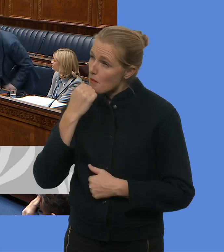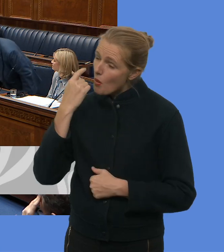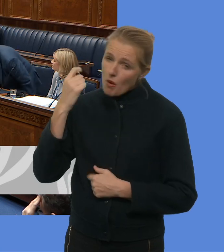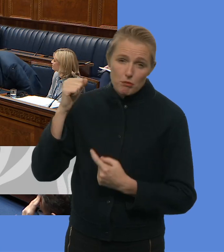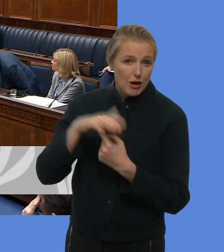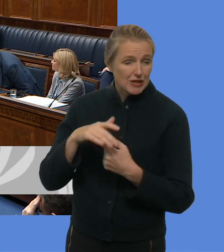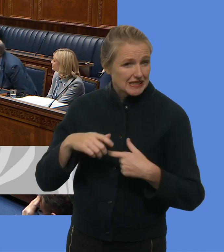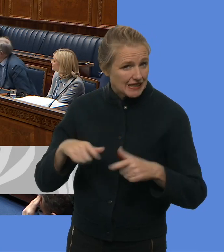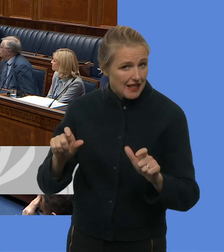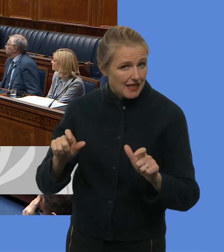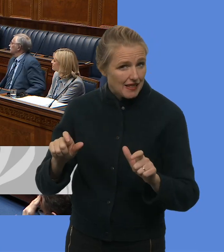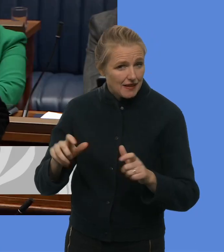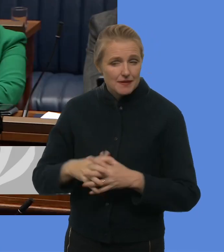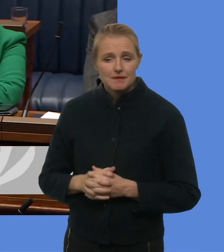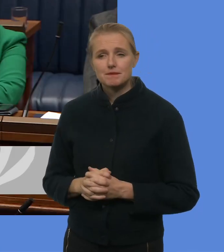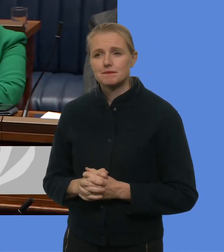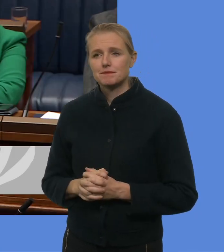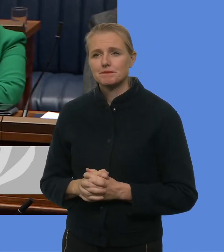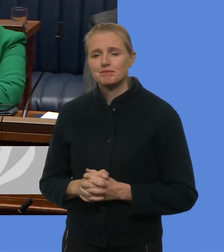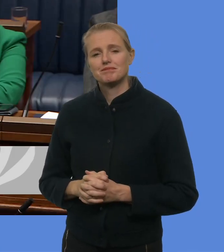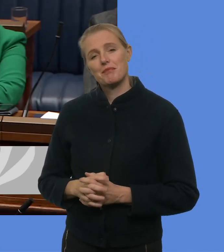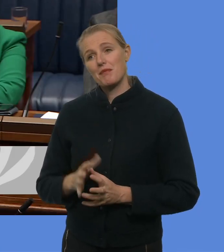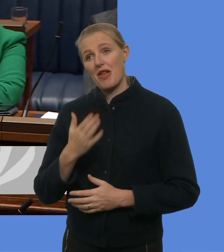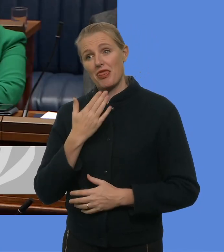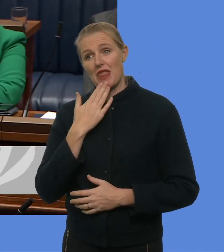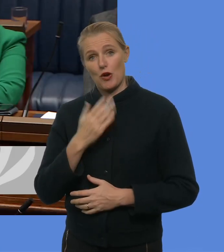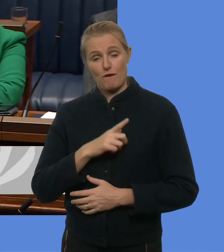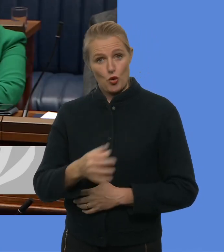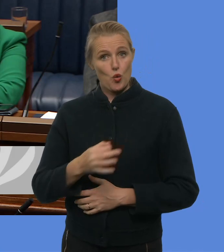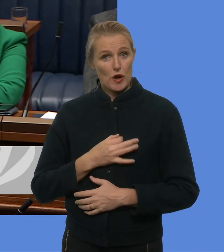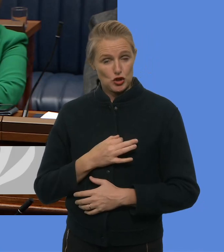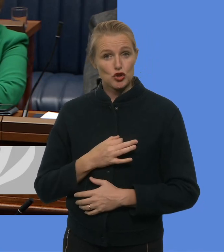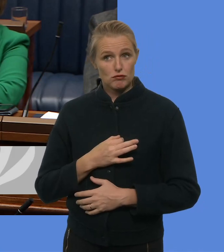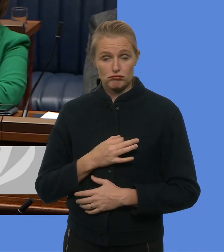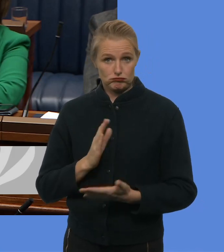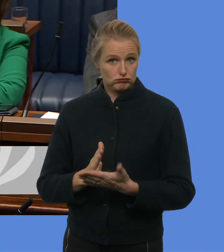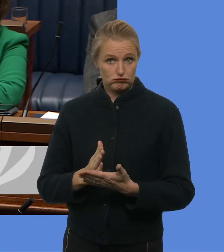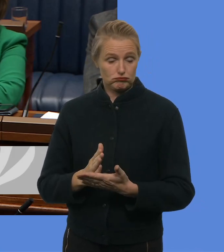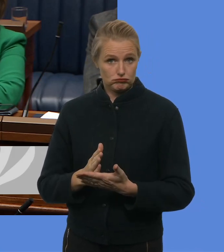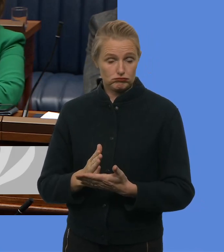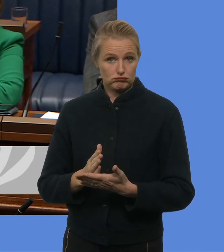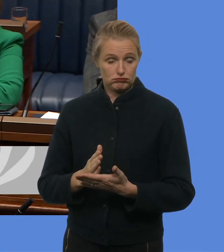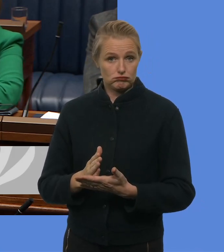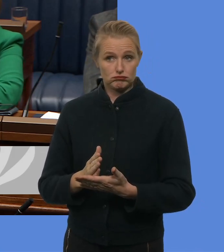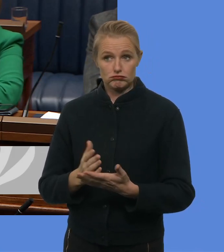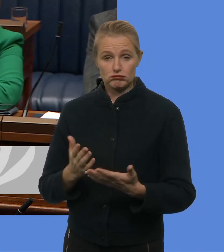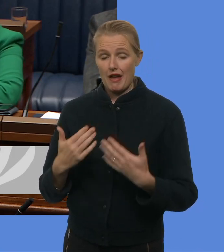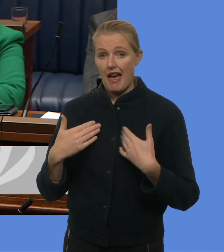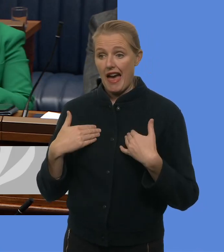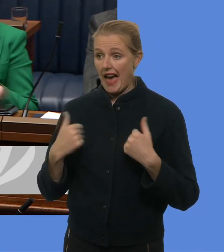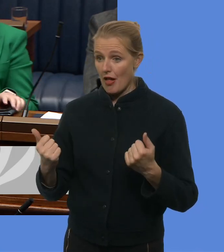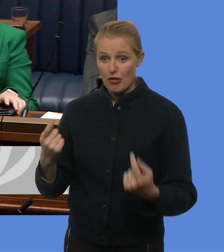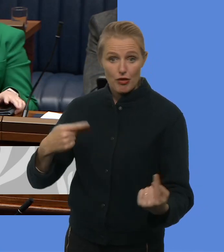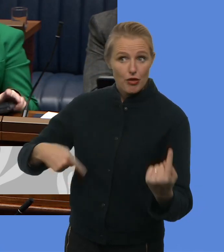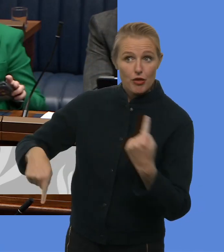Minister. I thank the member for his question. And indeed, the health of people